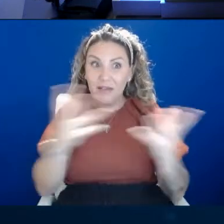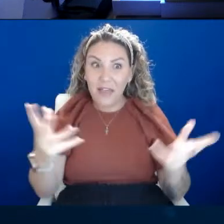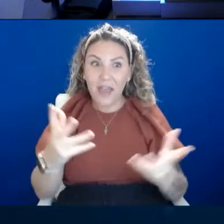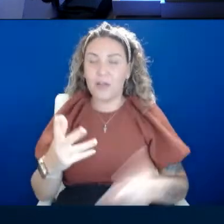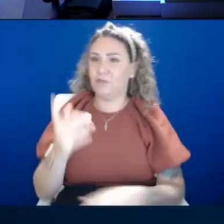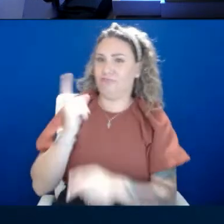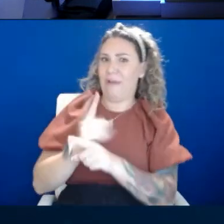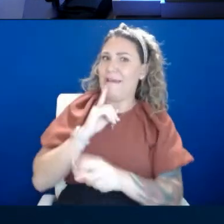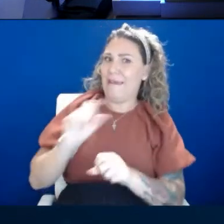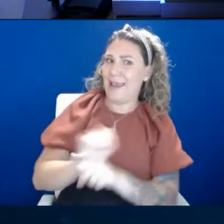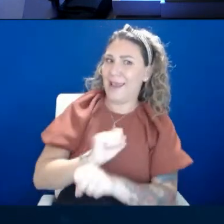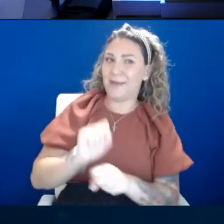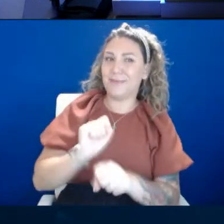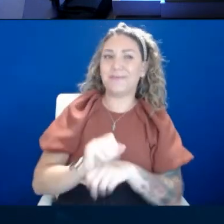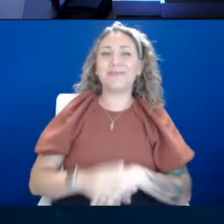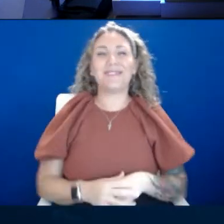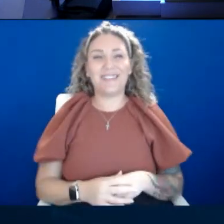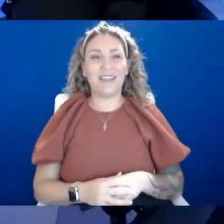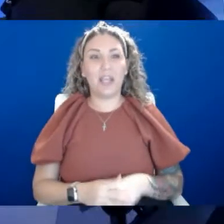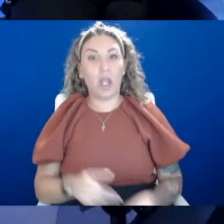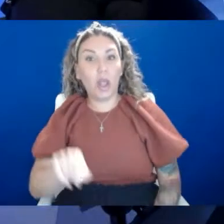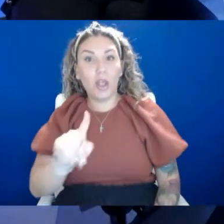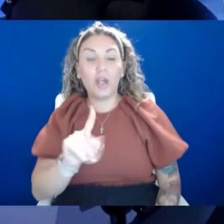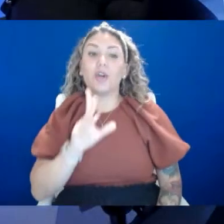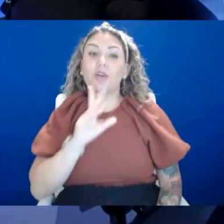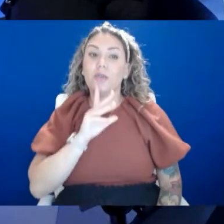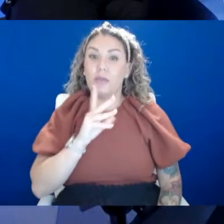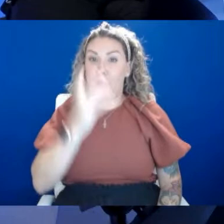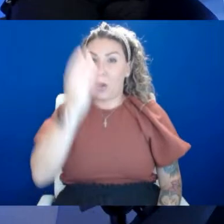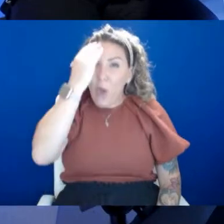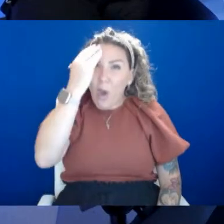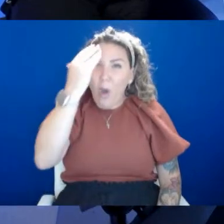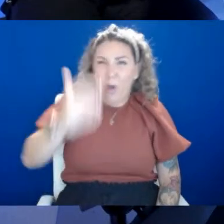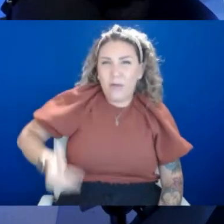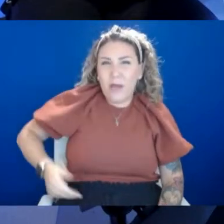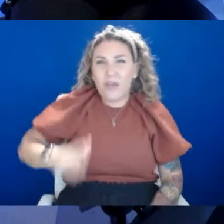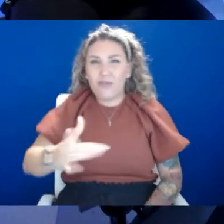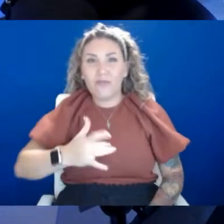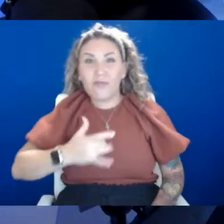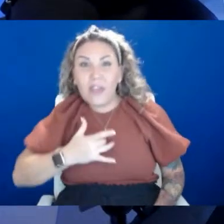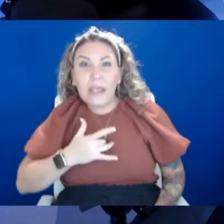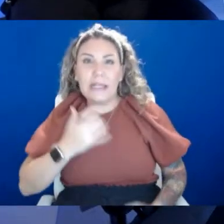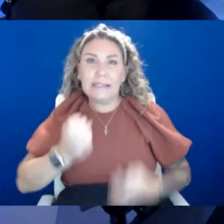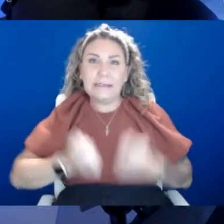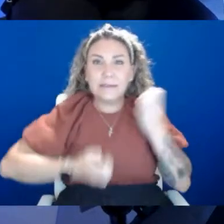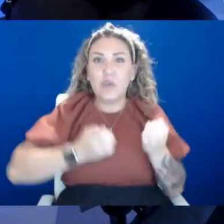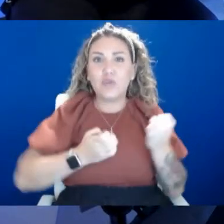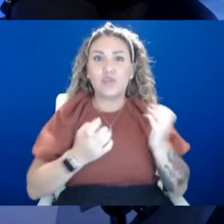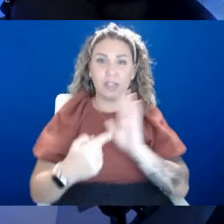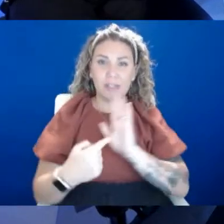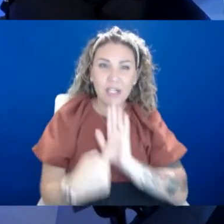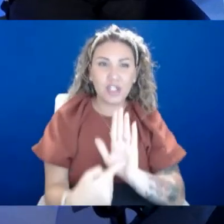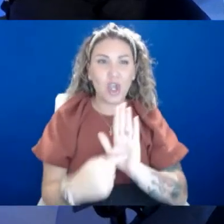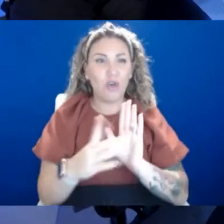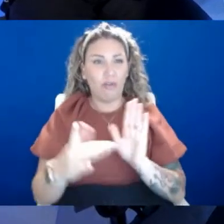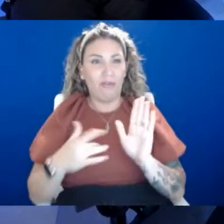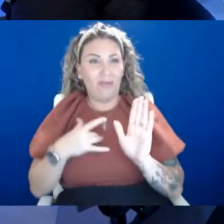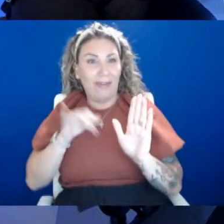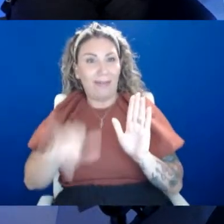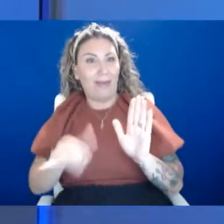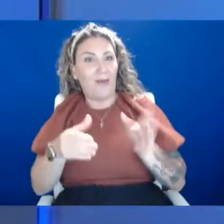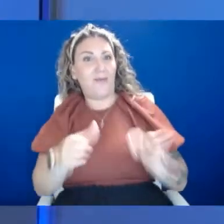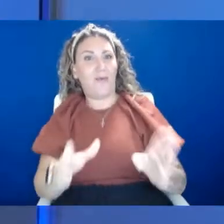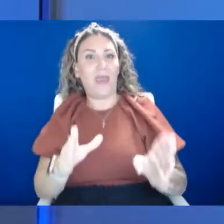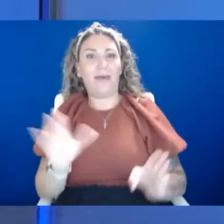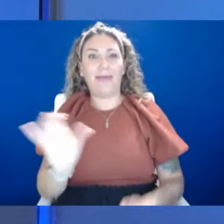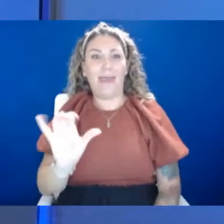absolutely. Amen. They're cued into their feelings, their emotions. They show us signs that they're feeling this way. And so, like Abraham was